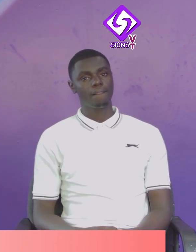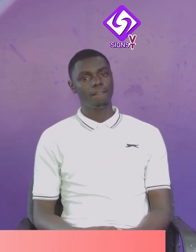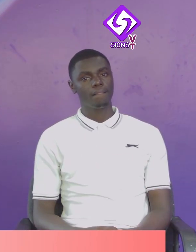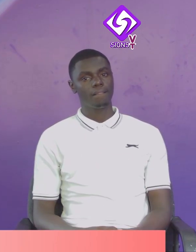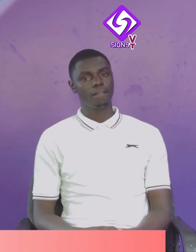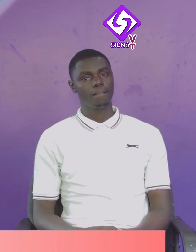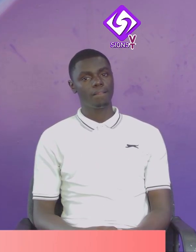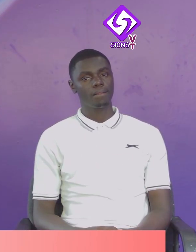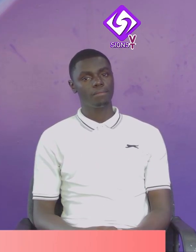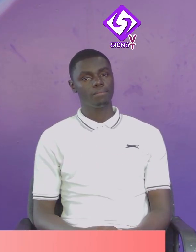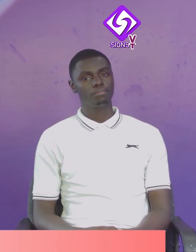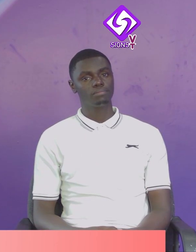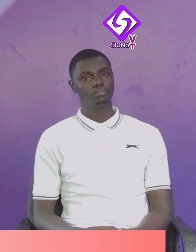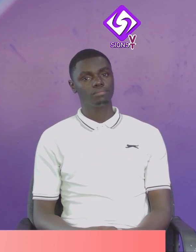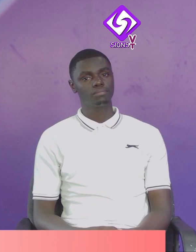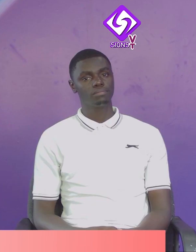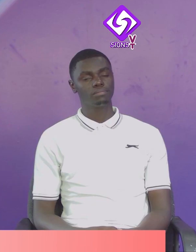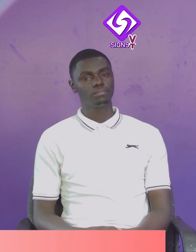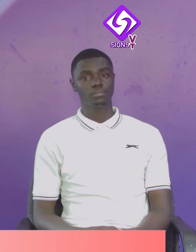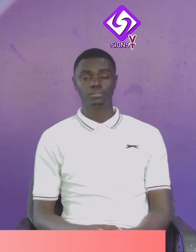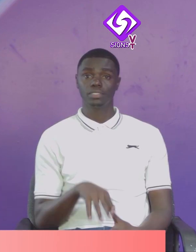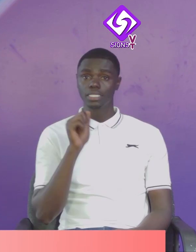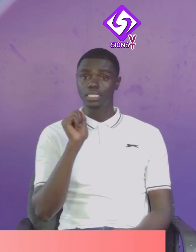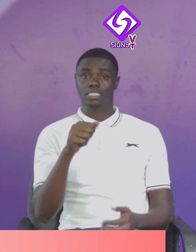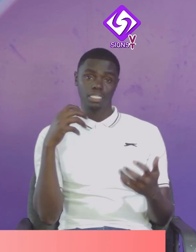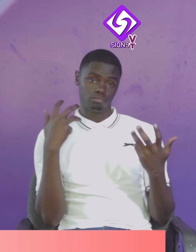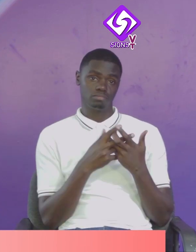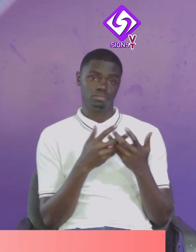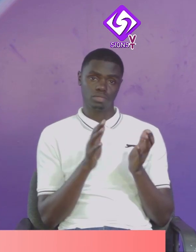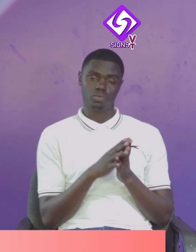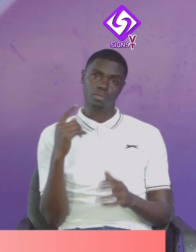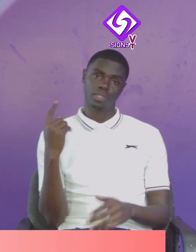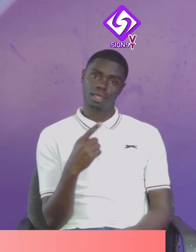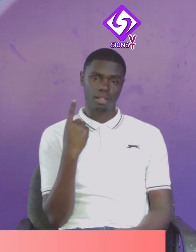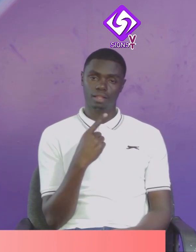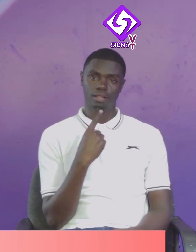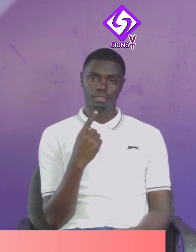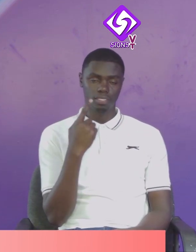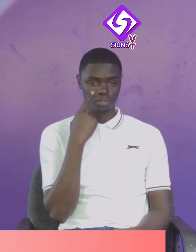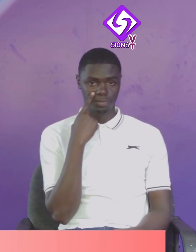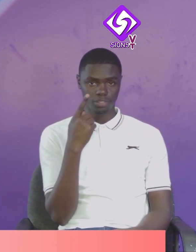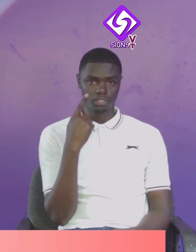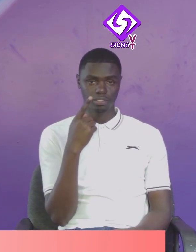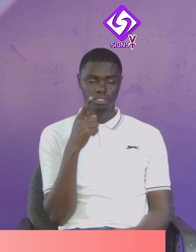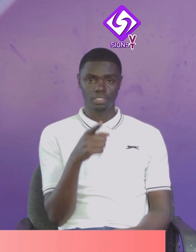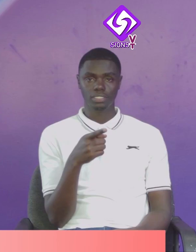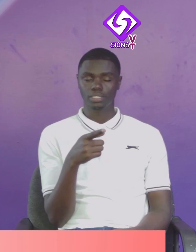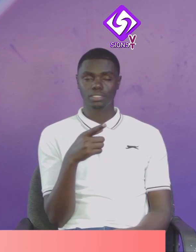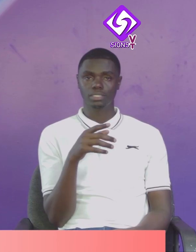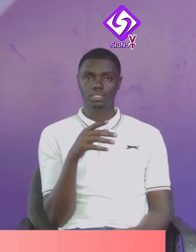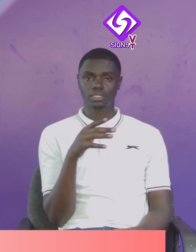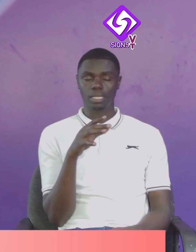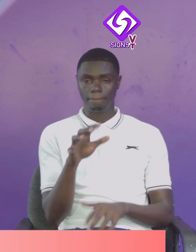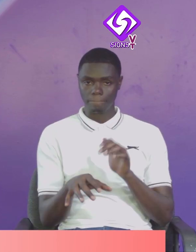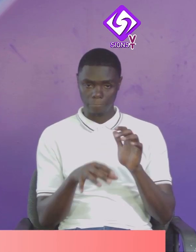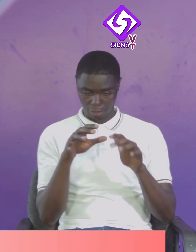his length or height to that of Erling Haaland. Right. And is such a beast, especially